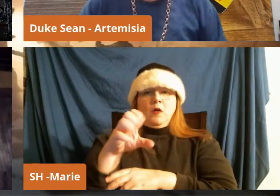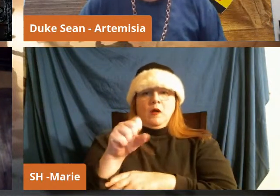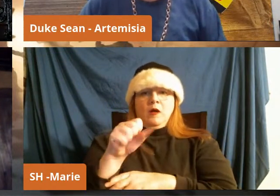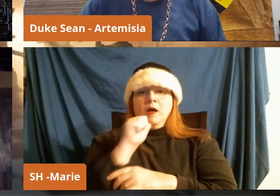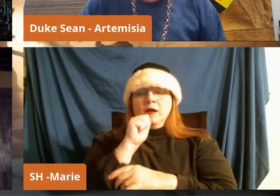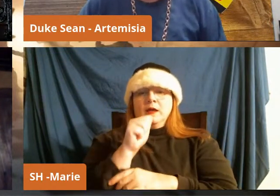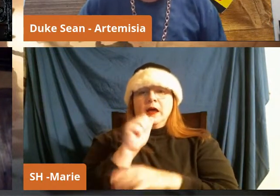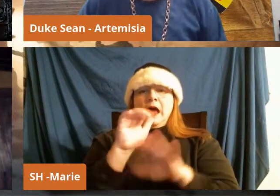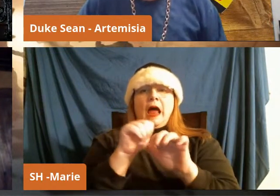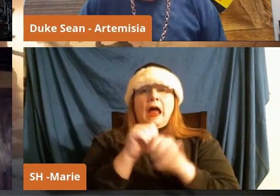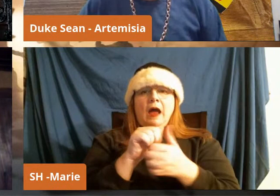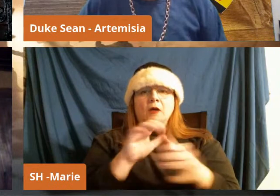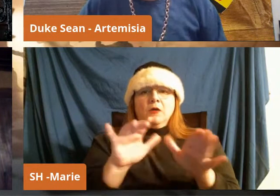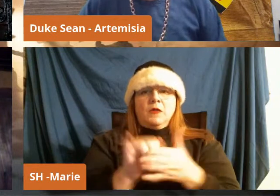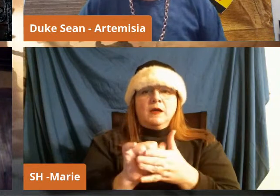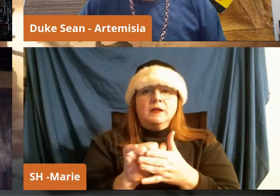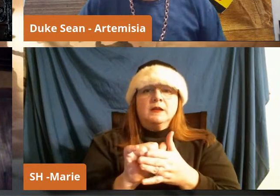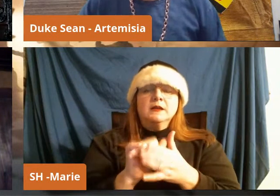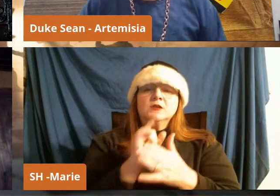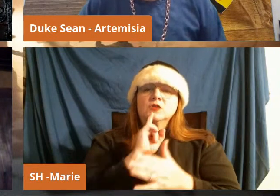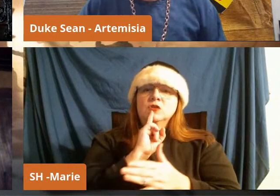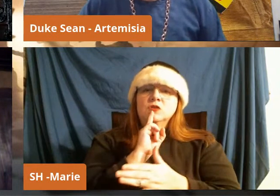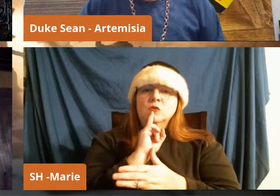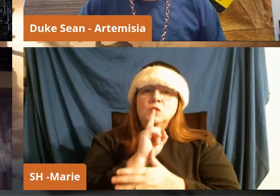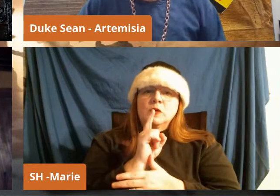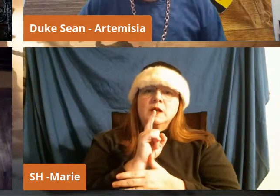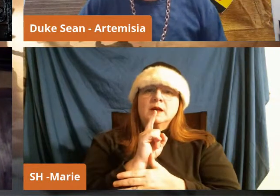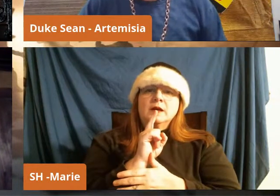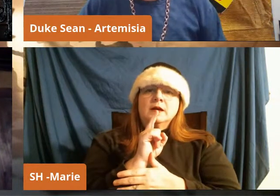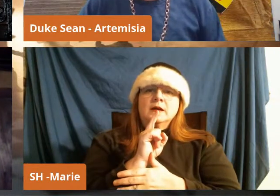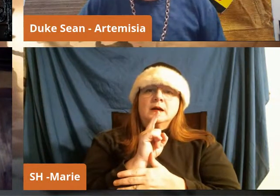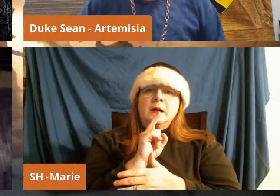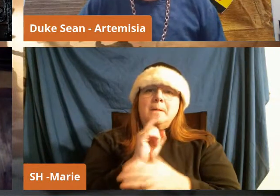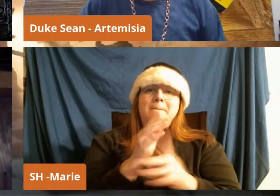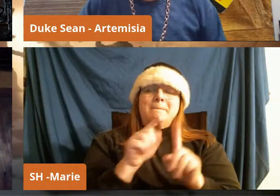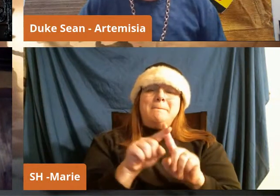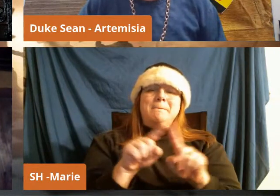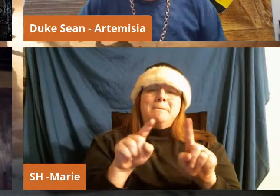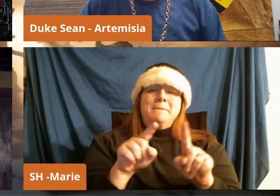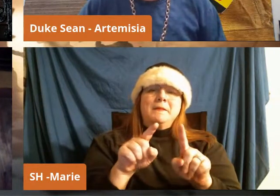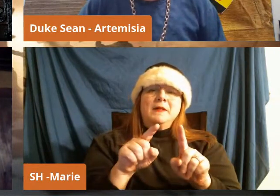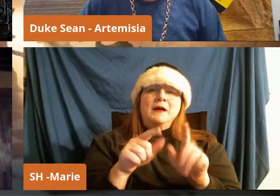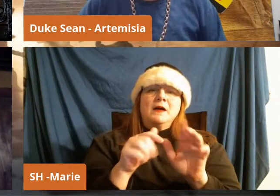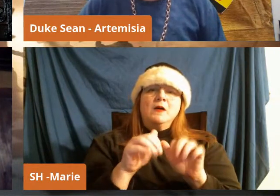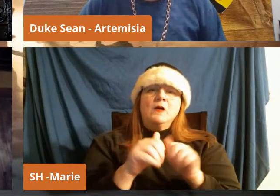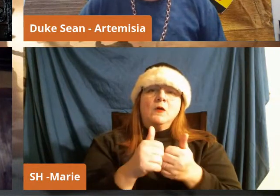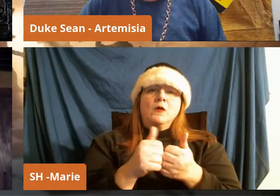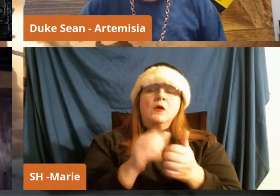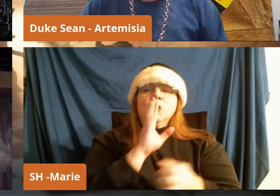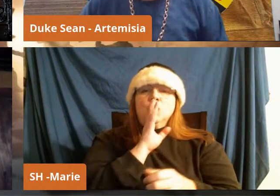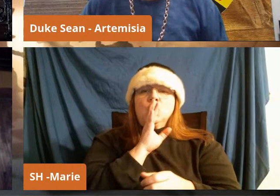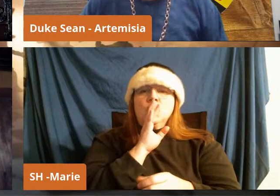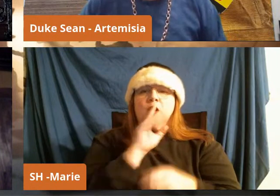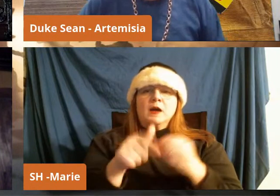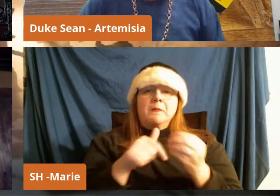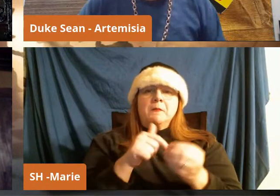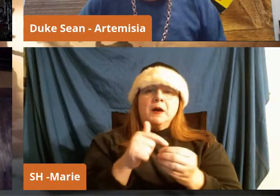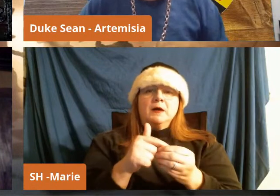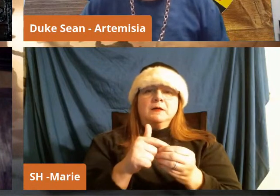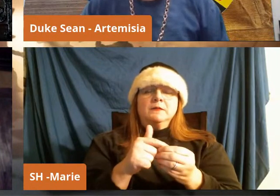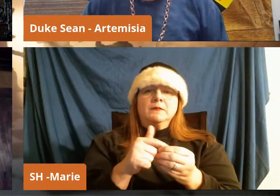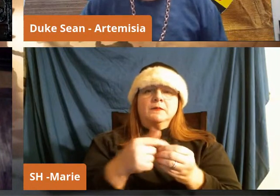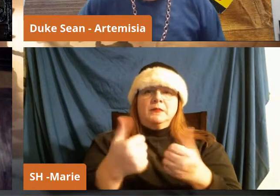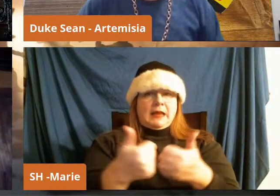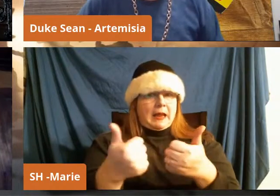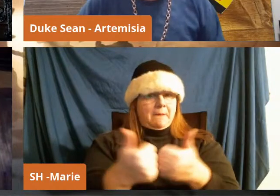not so much of a how-to. Um, but yeah, we're going to be talking about